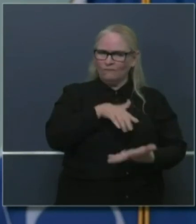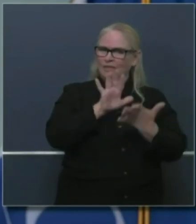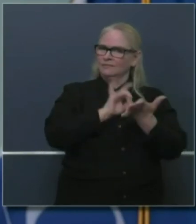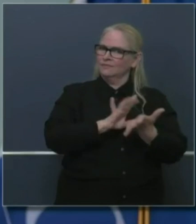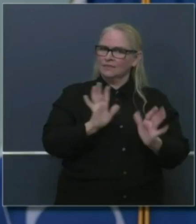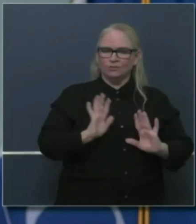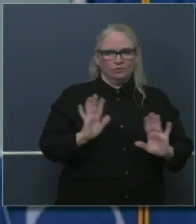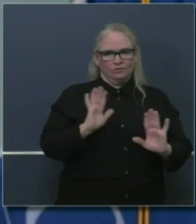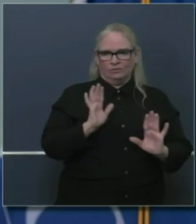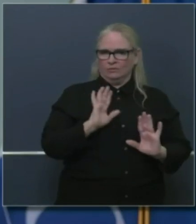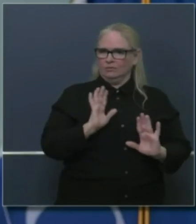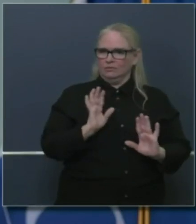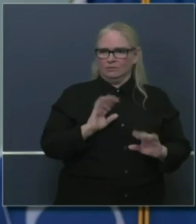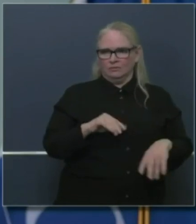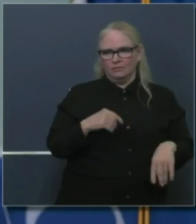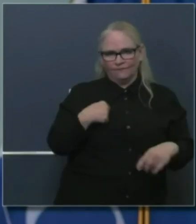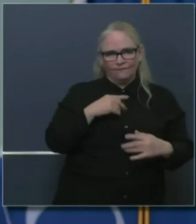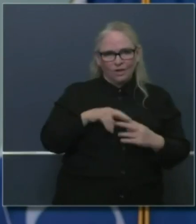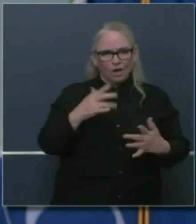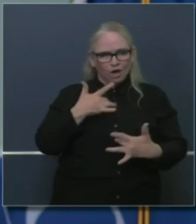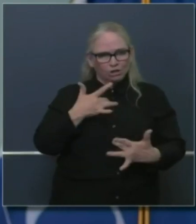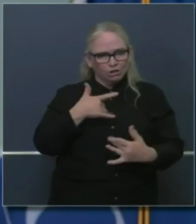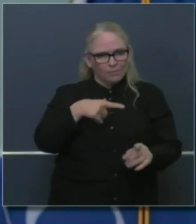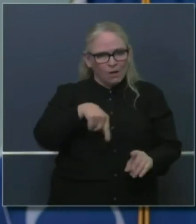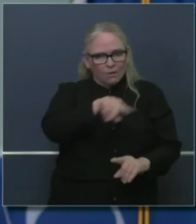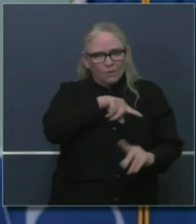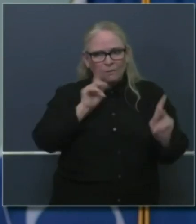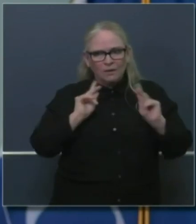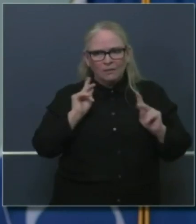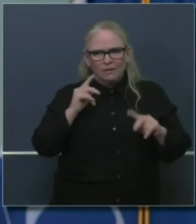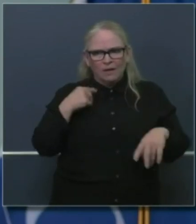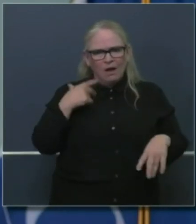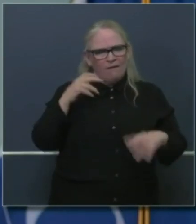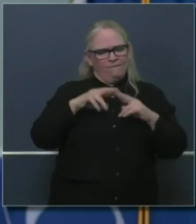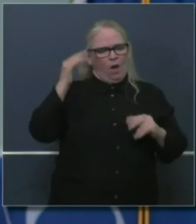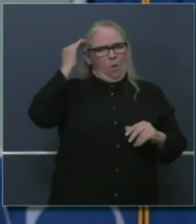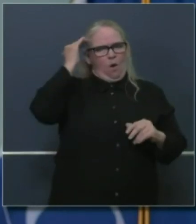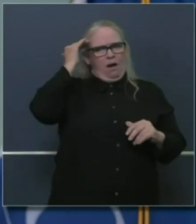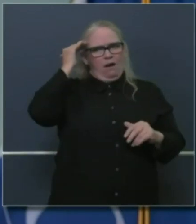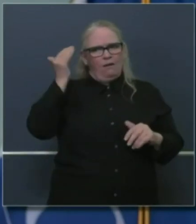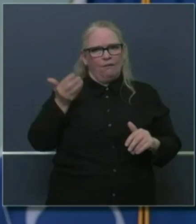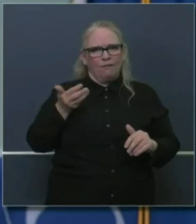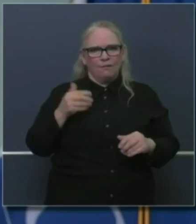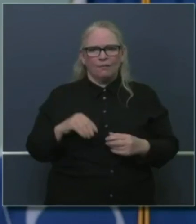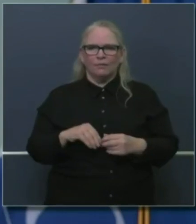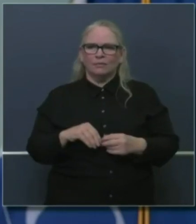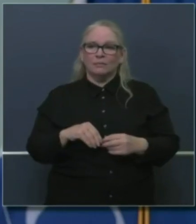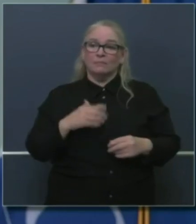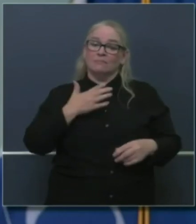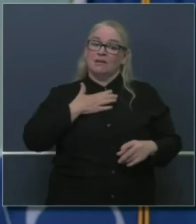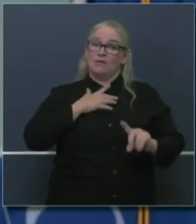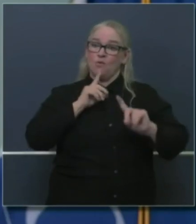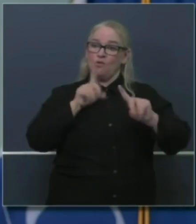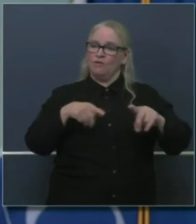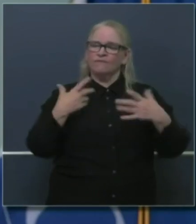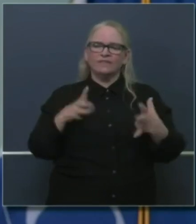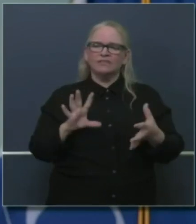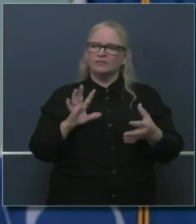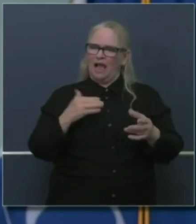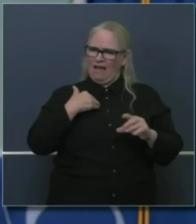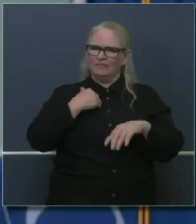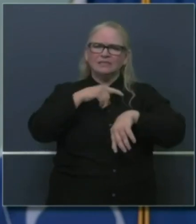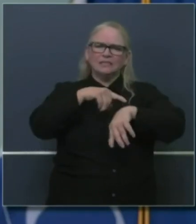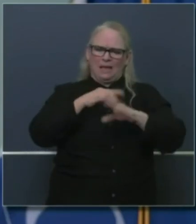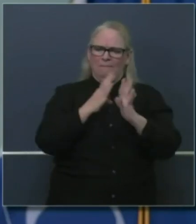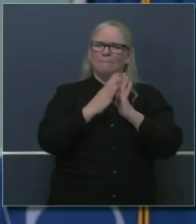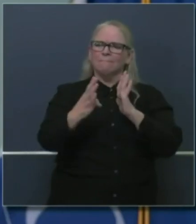others that have inquired, I also am cognizant that these executive orders have timelines and